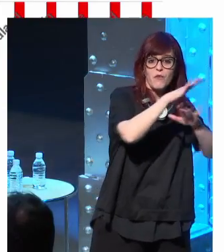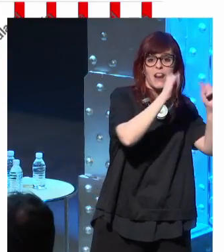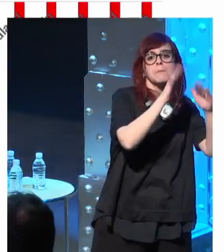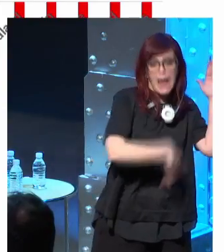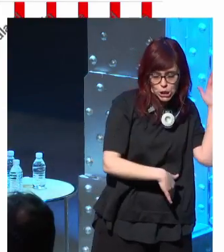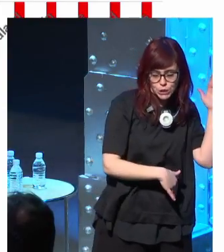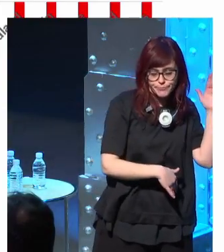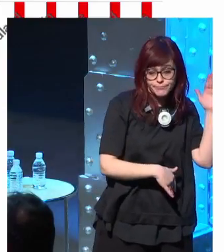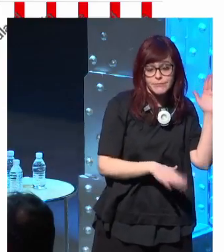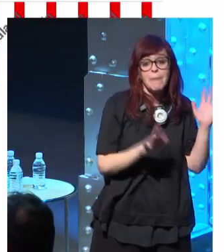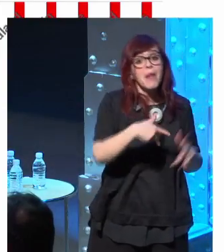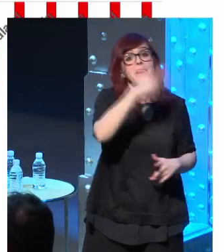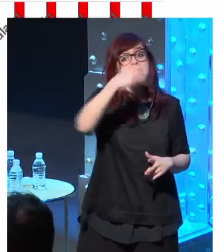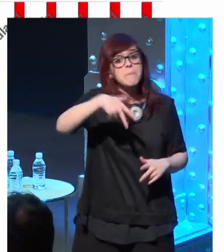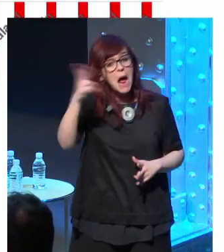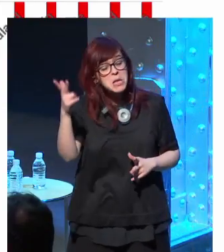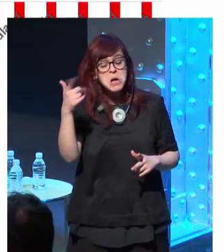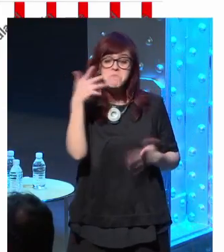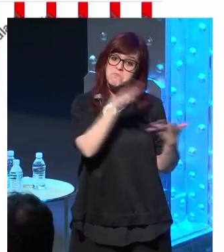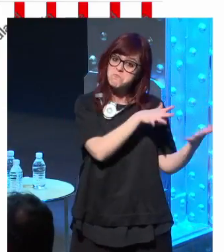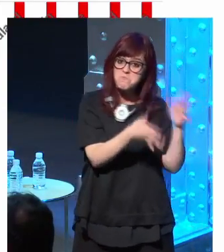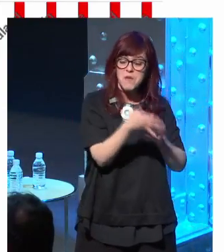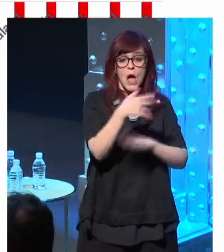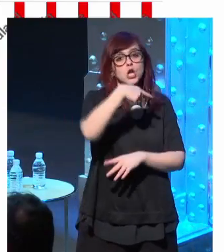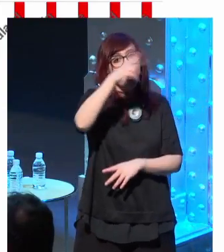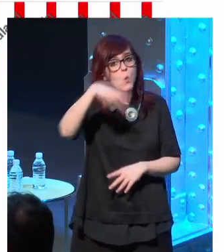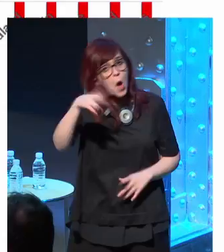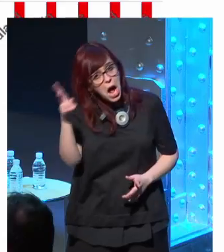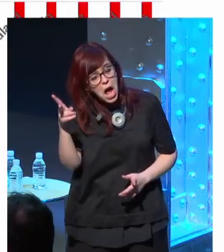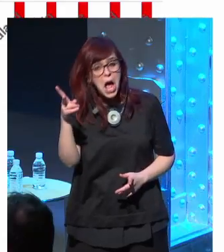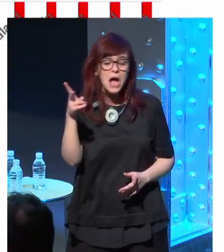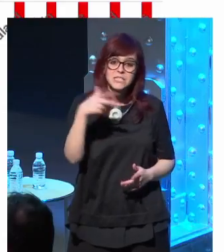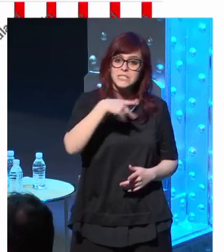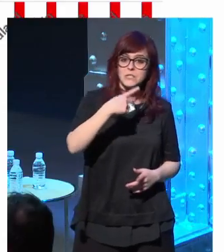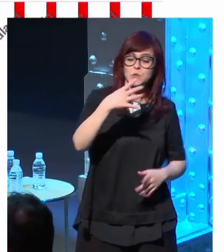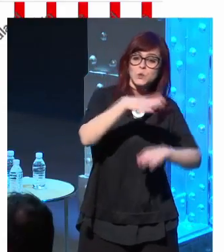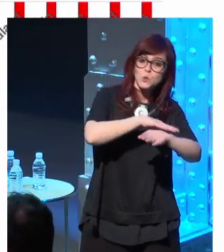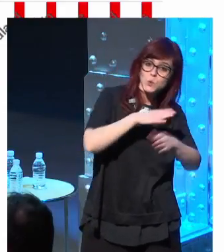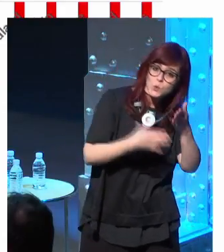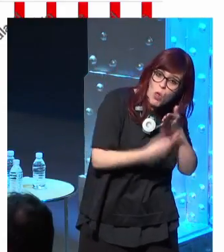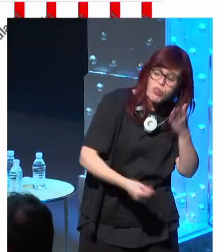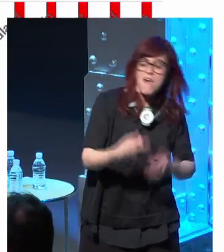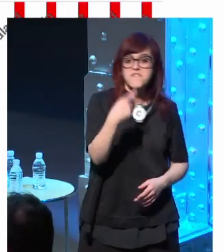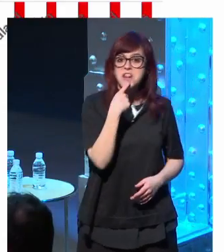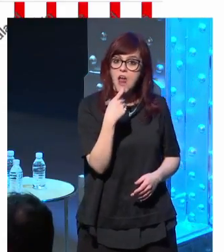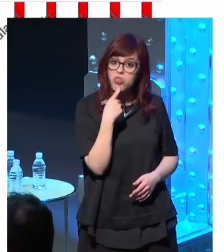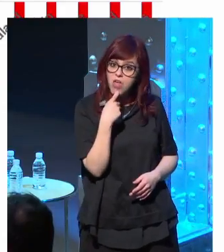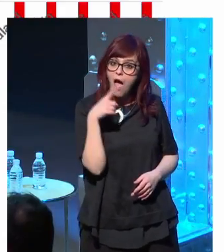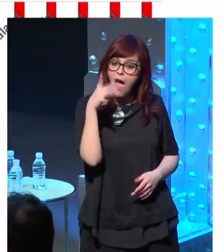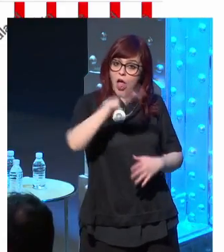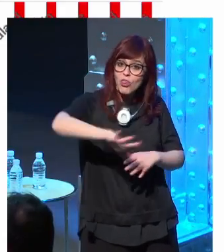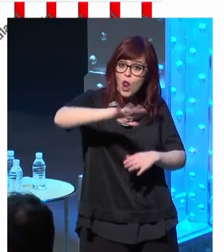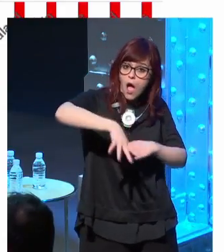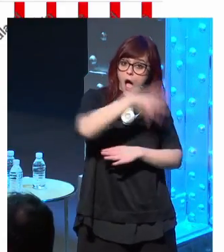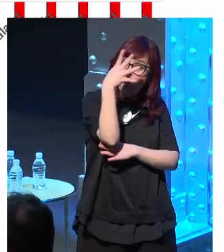Denmark is sort of middle of the way. In Norway, Sweden and Finland, parents are happier than people that don't have kids.